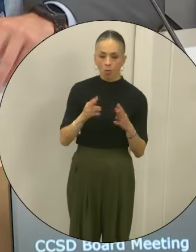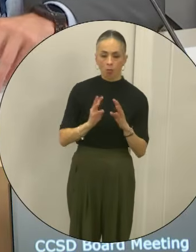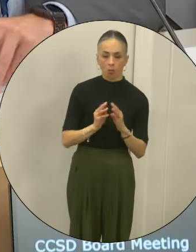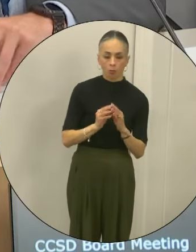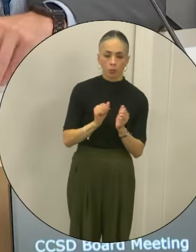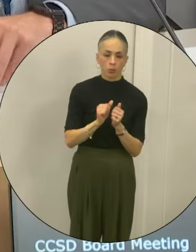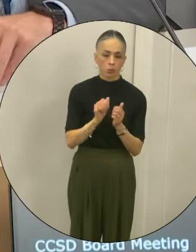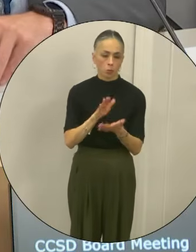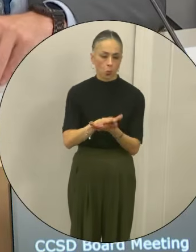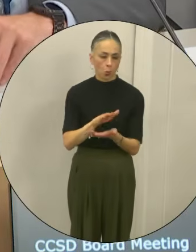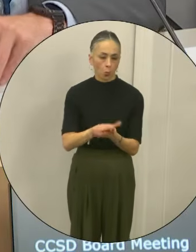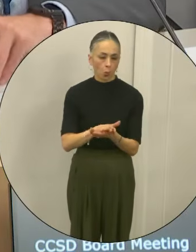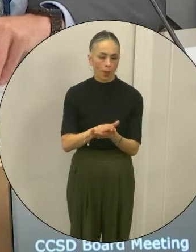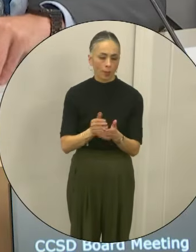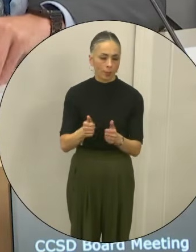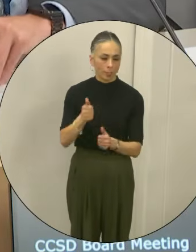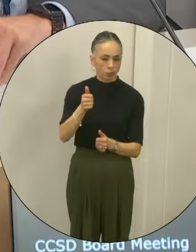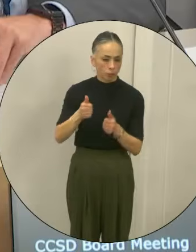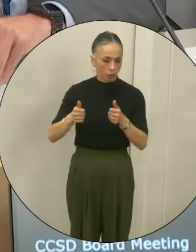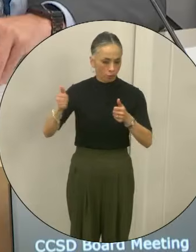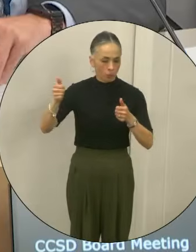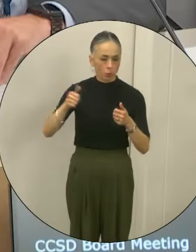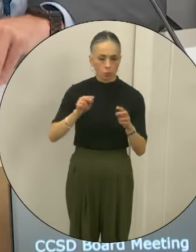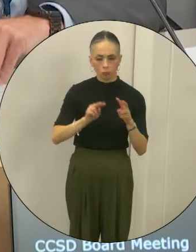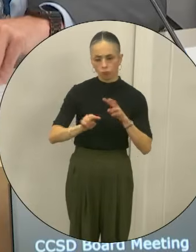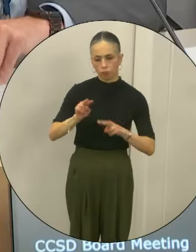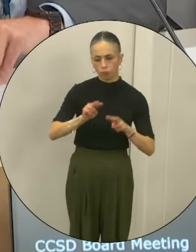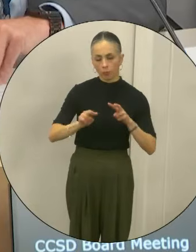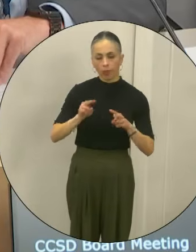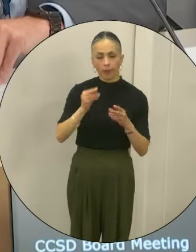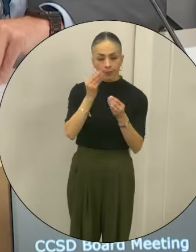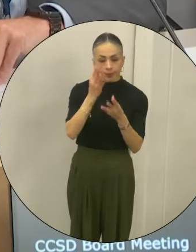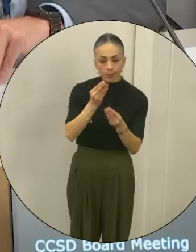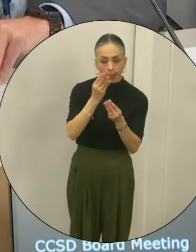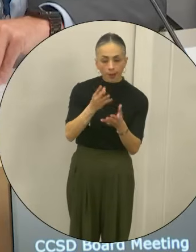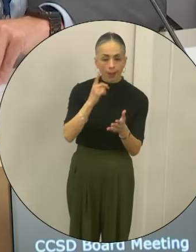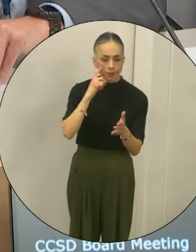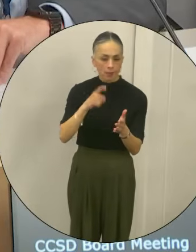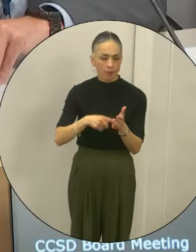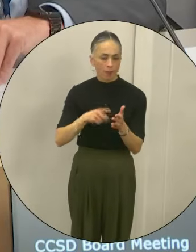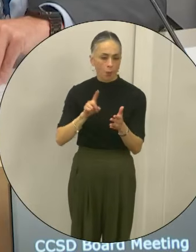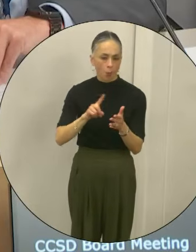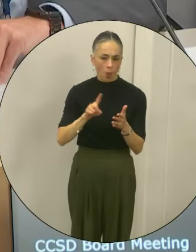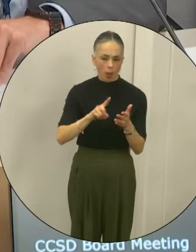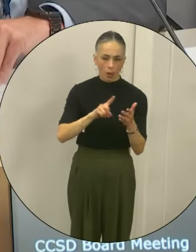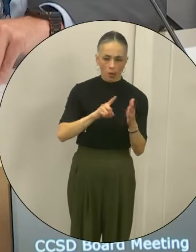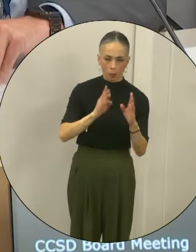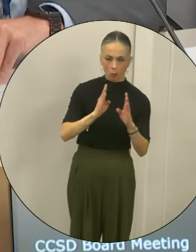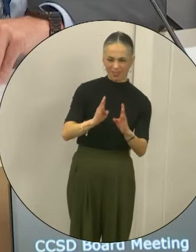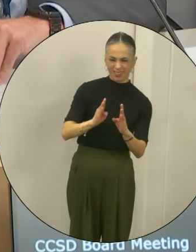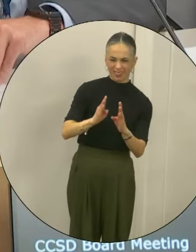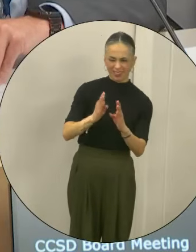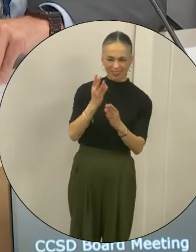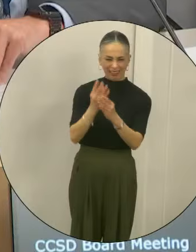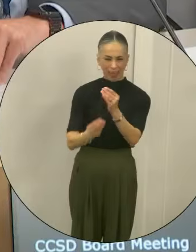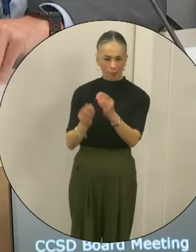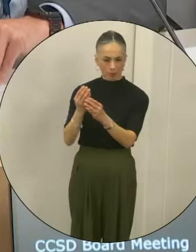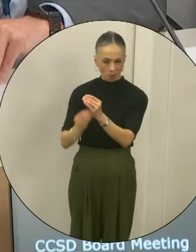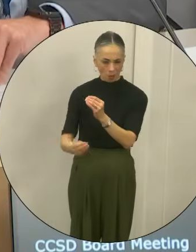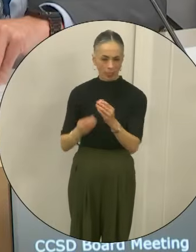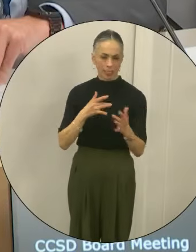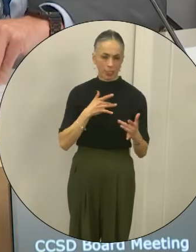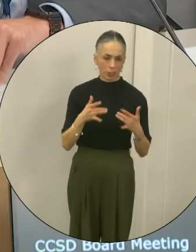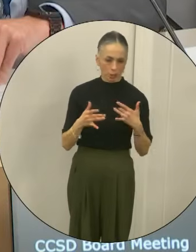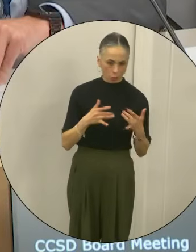administration to really look at the data and identify where those gaps are and where the areas of concerns are,